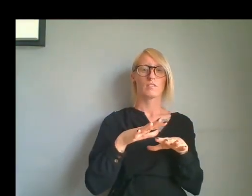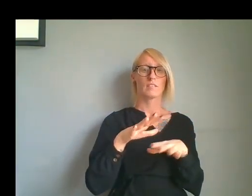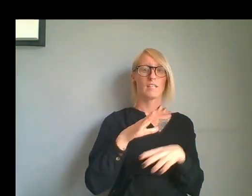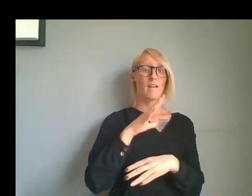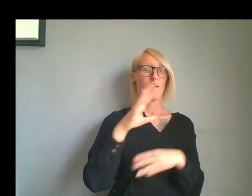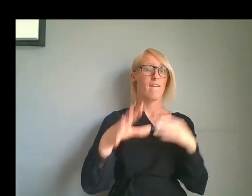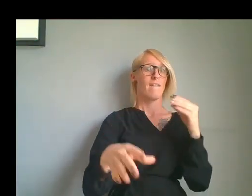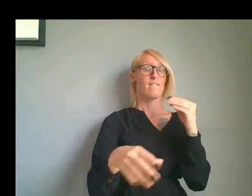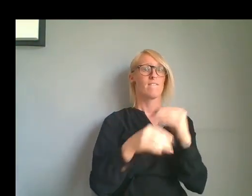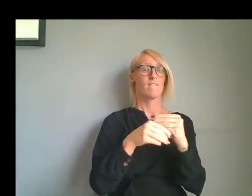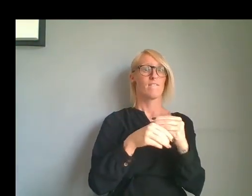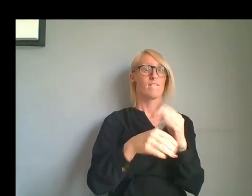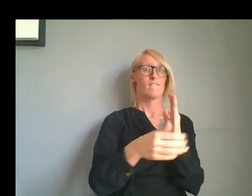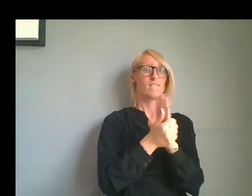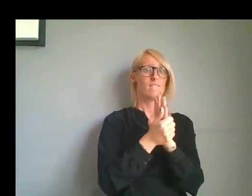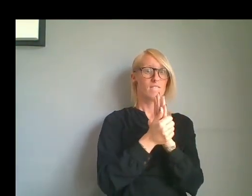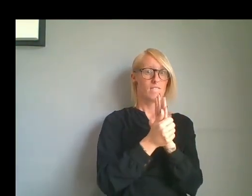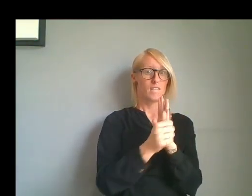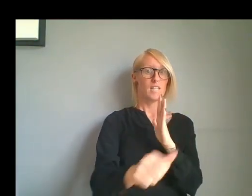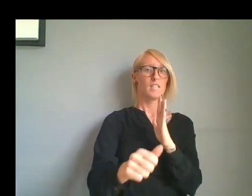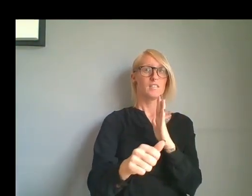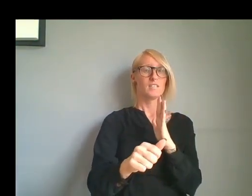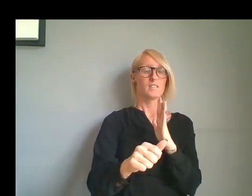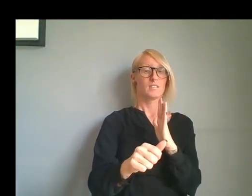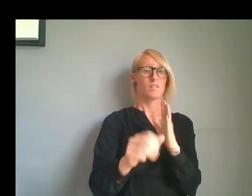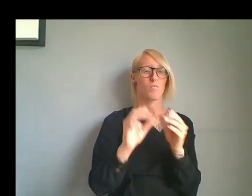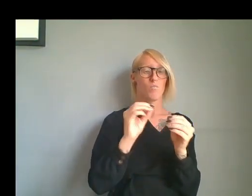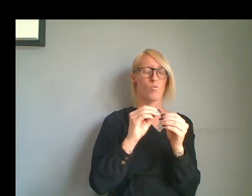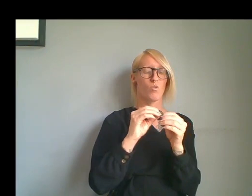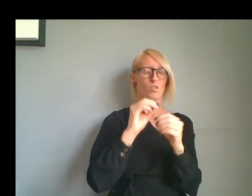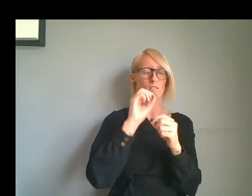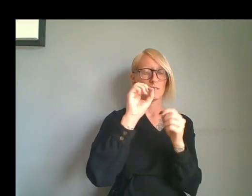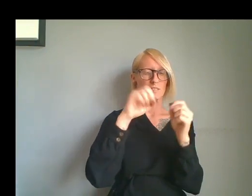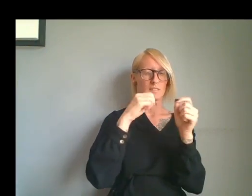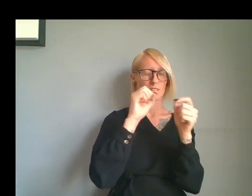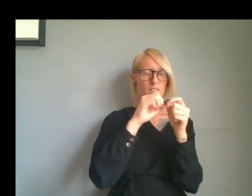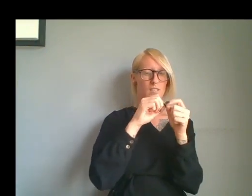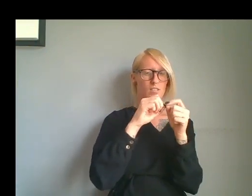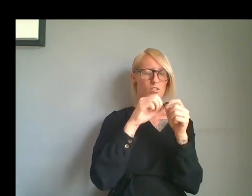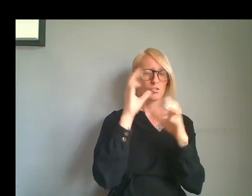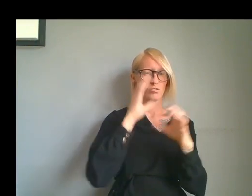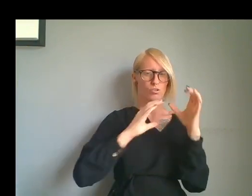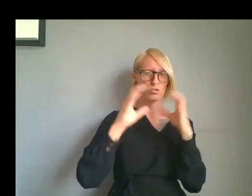the zip code that's of interest to you. So you get results that are a little more targeted.